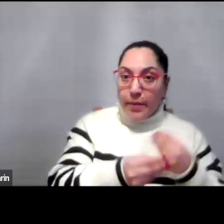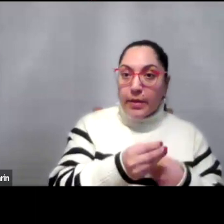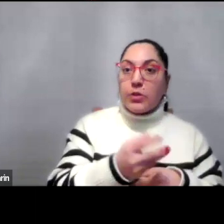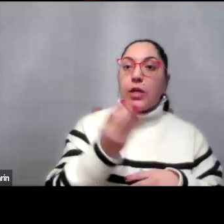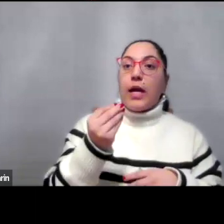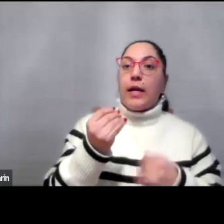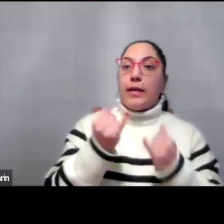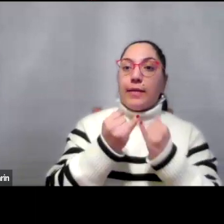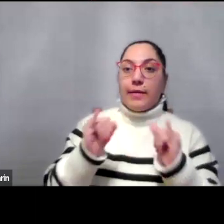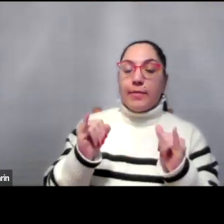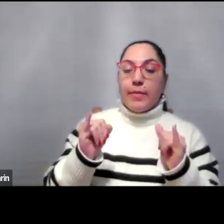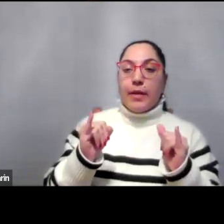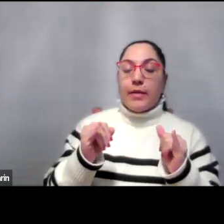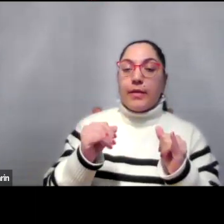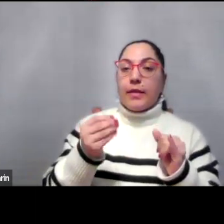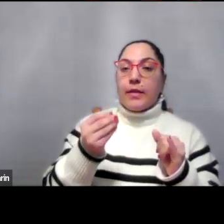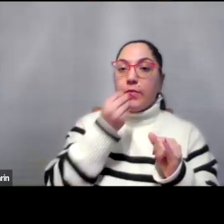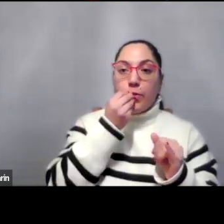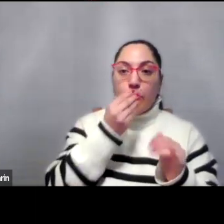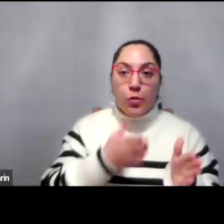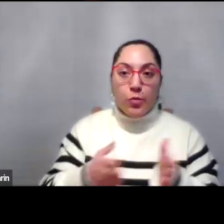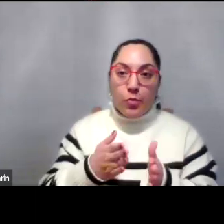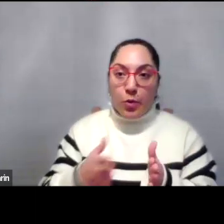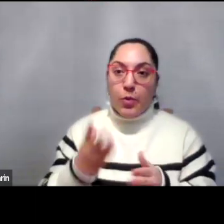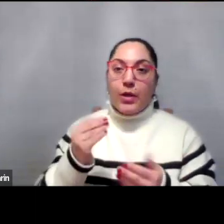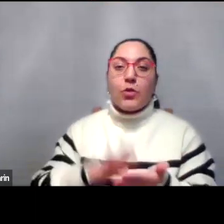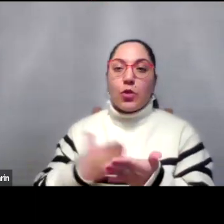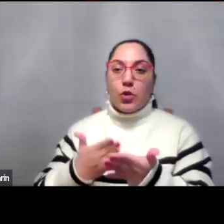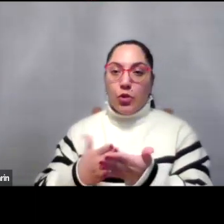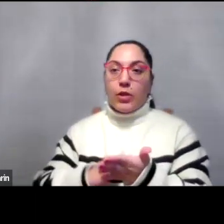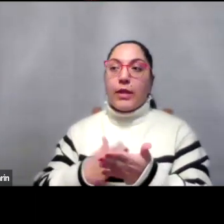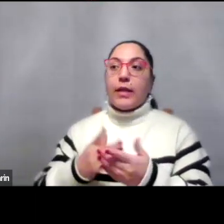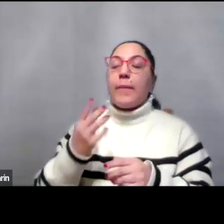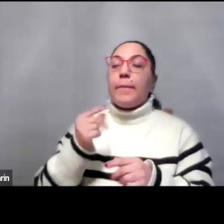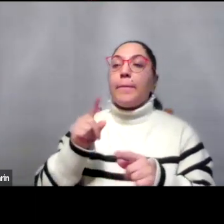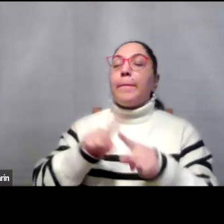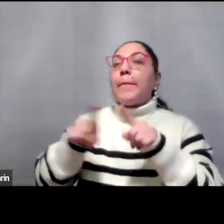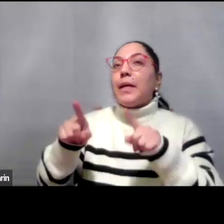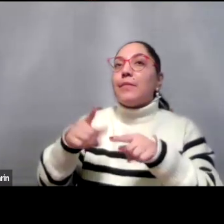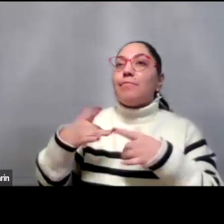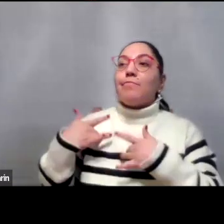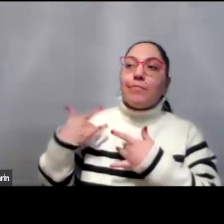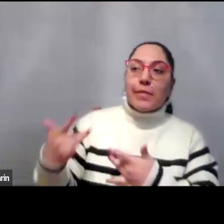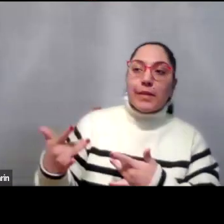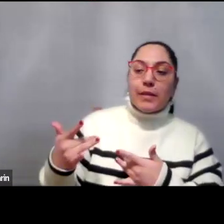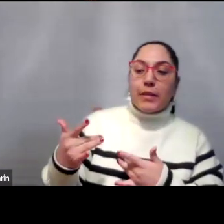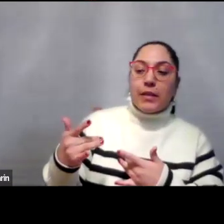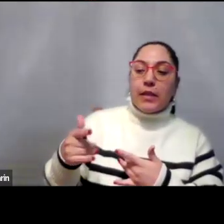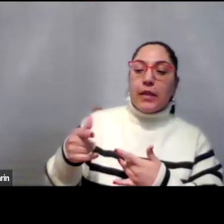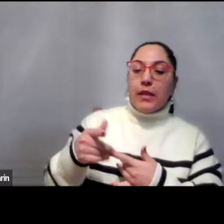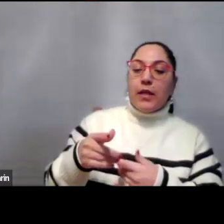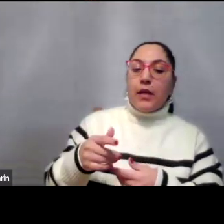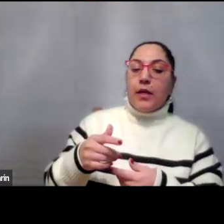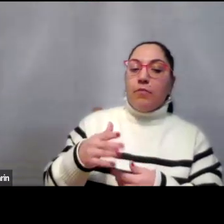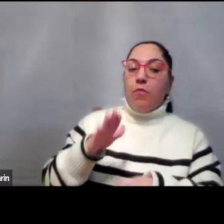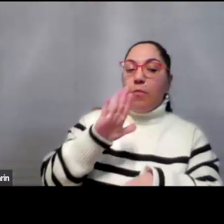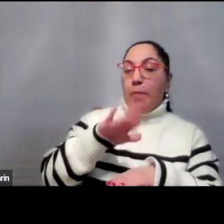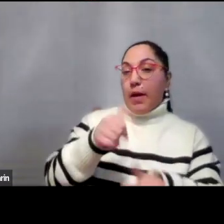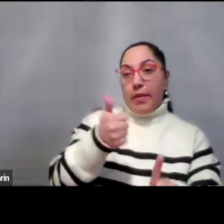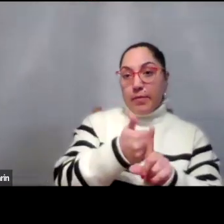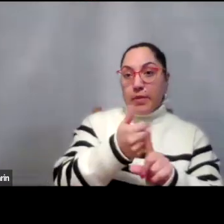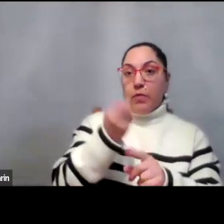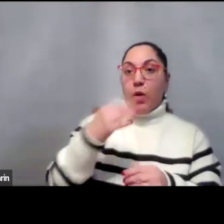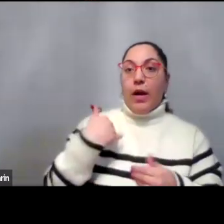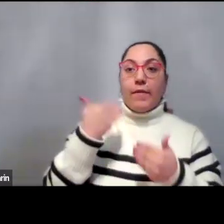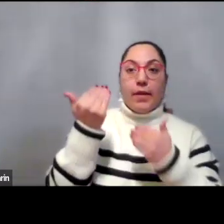meal planning, cooking, same kind of things. But typically the individuals we see are on their own or have limited